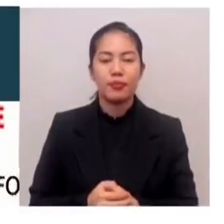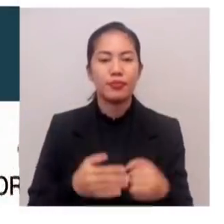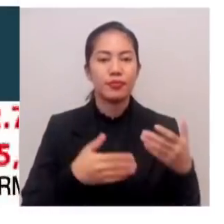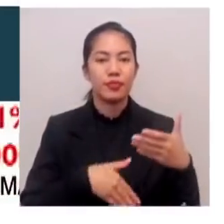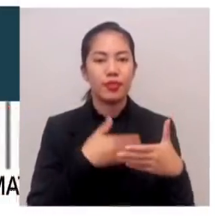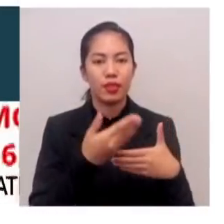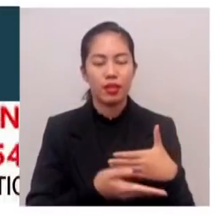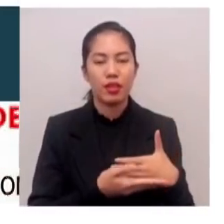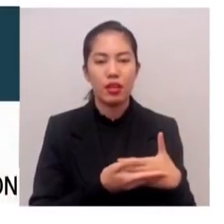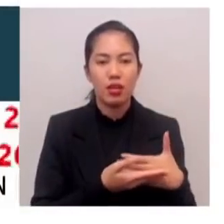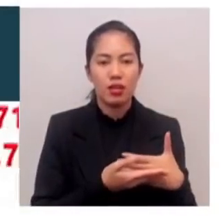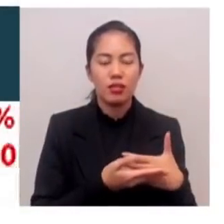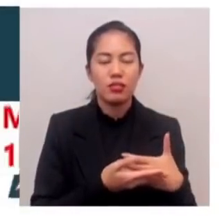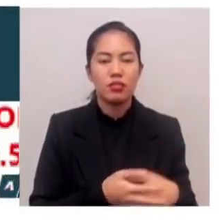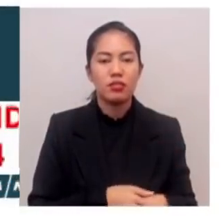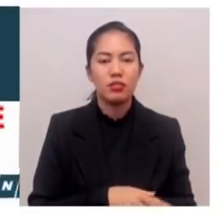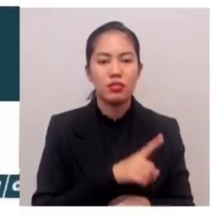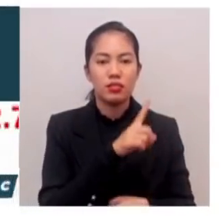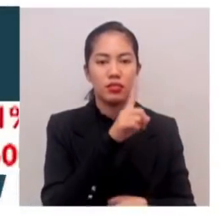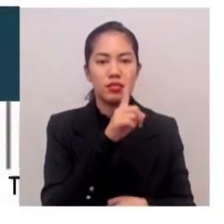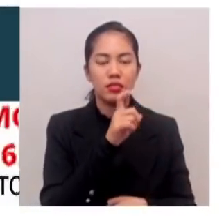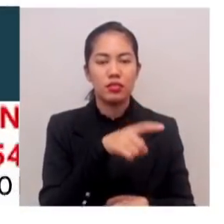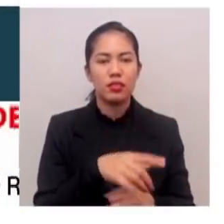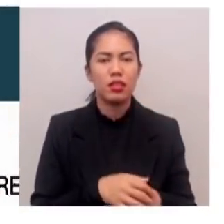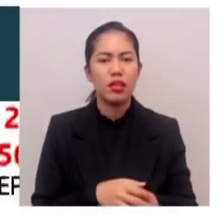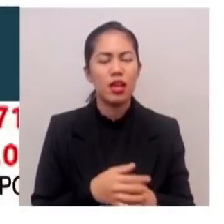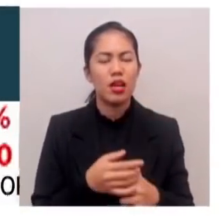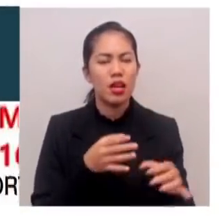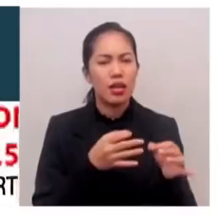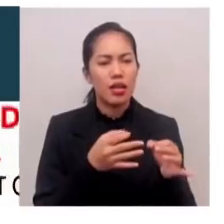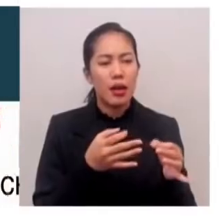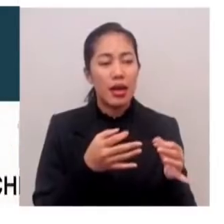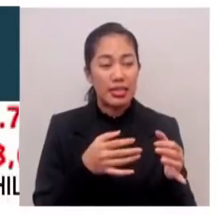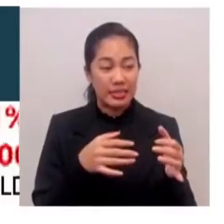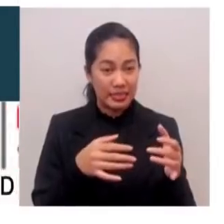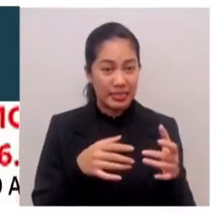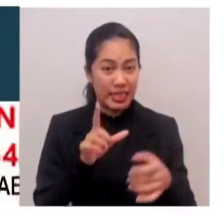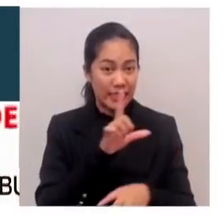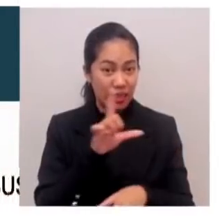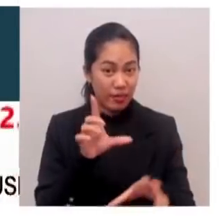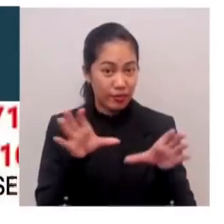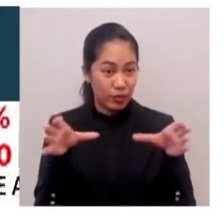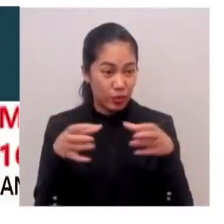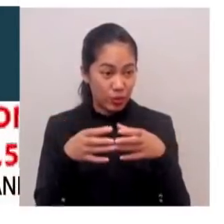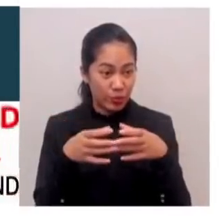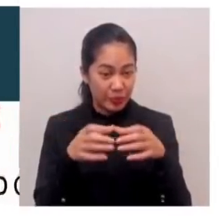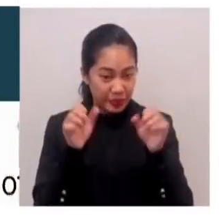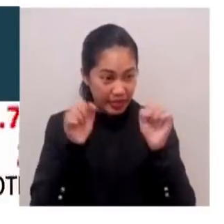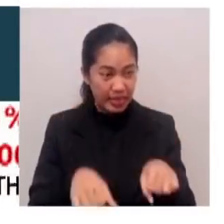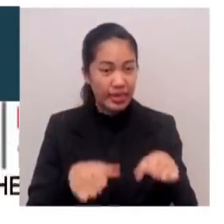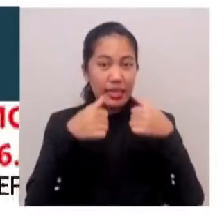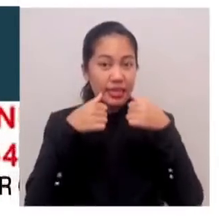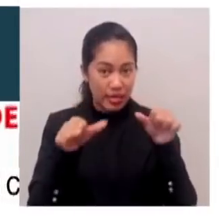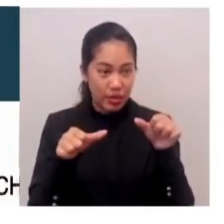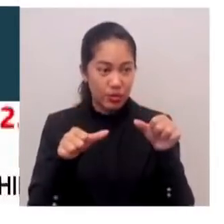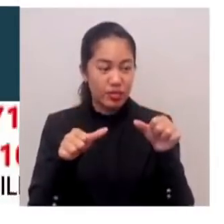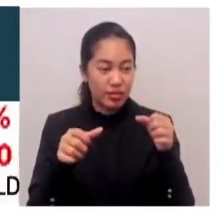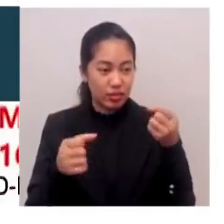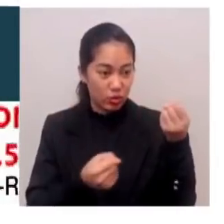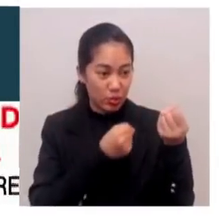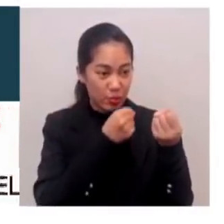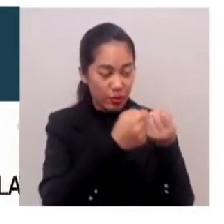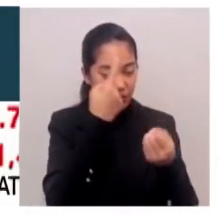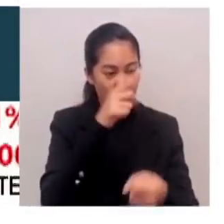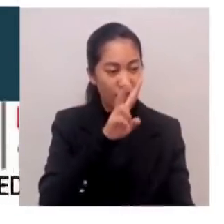point just declare it to the public that they are supportive, if they are, of the vice